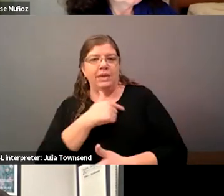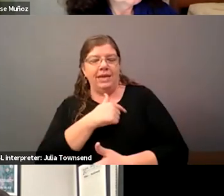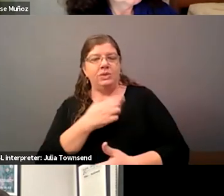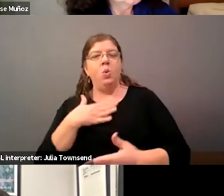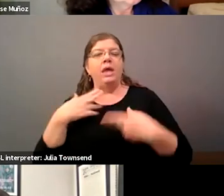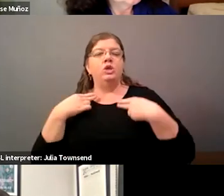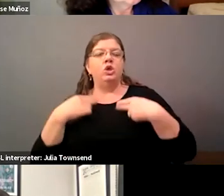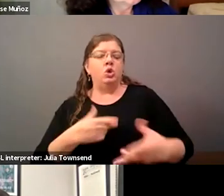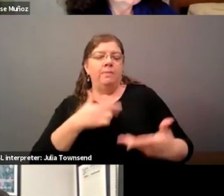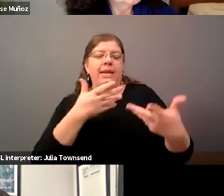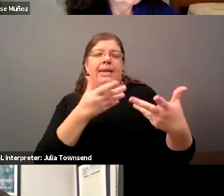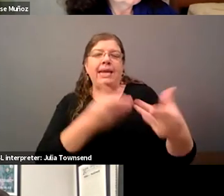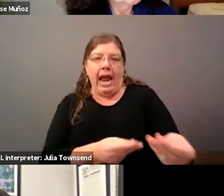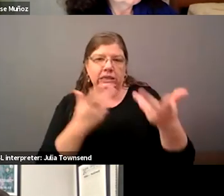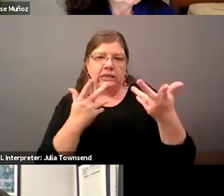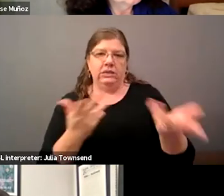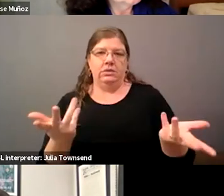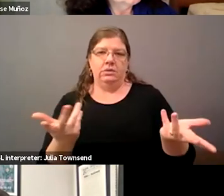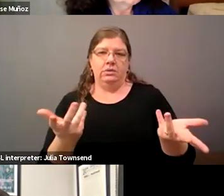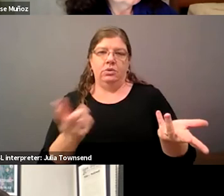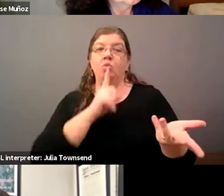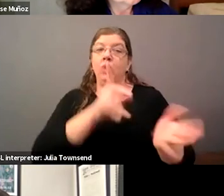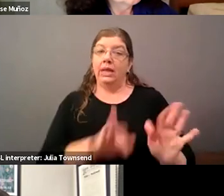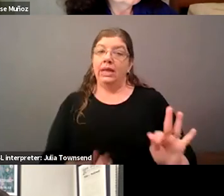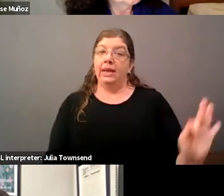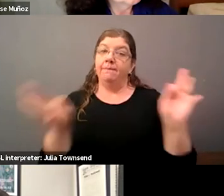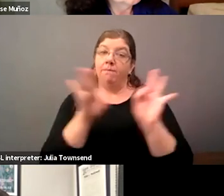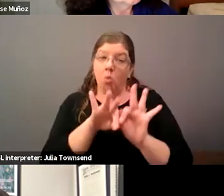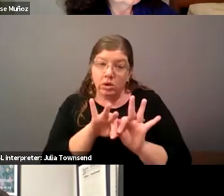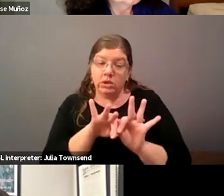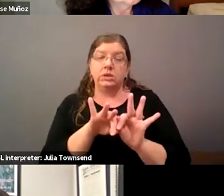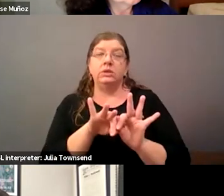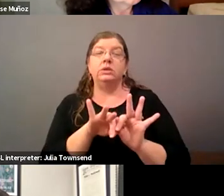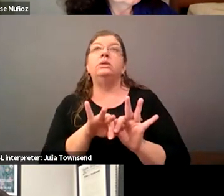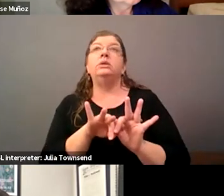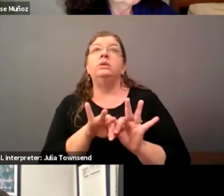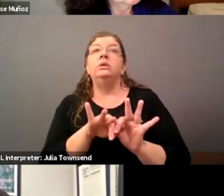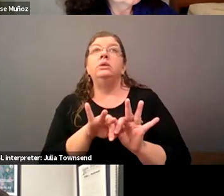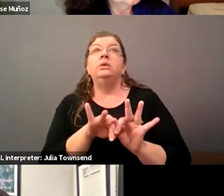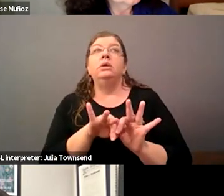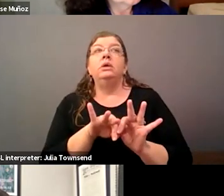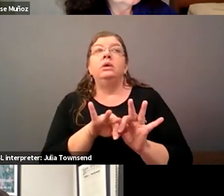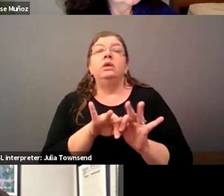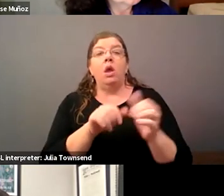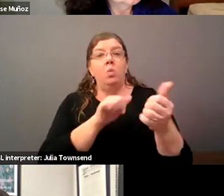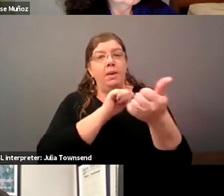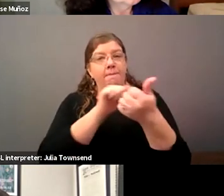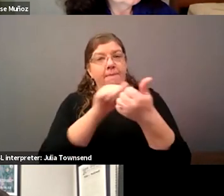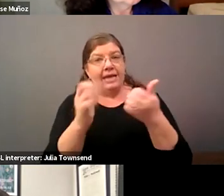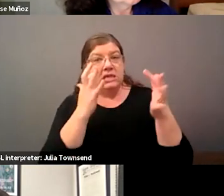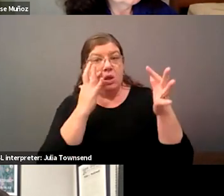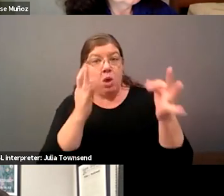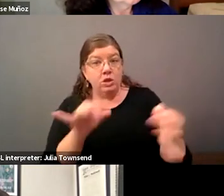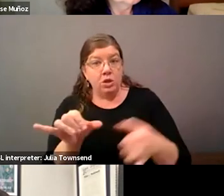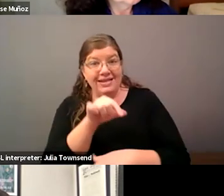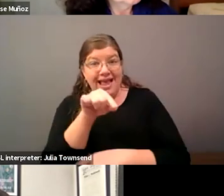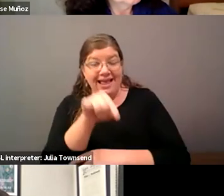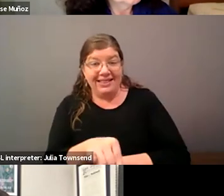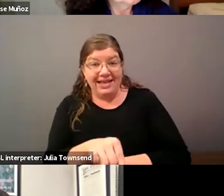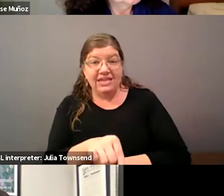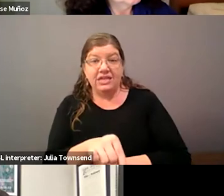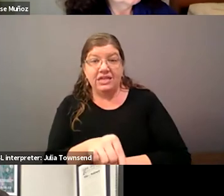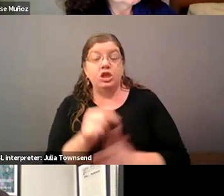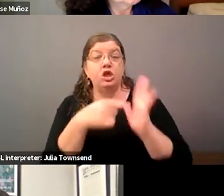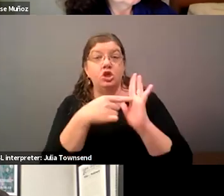kind kindness it's really important that we pass a resolution like this that shows